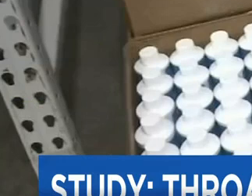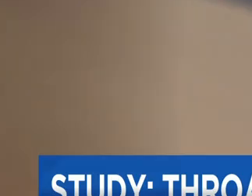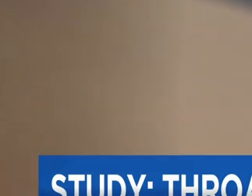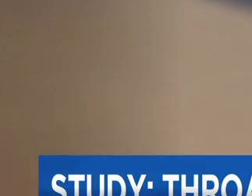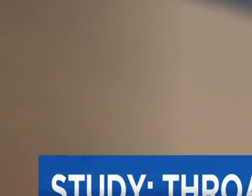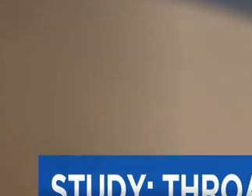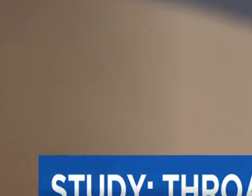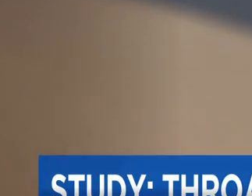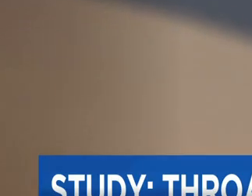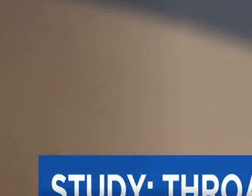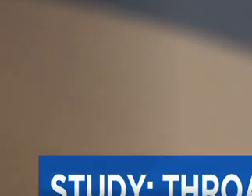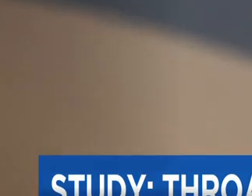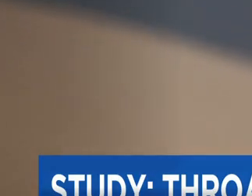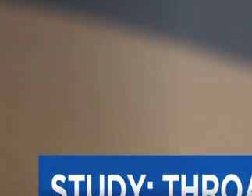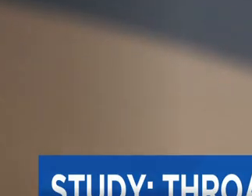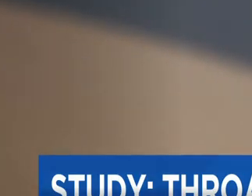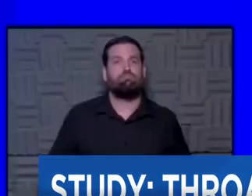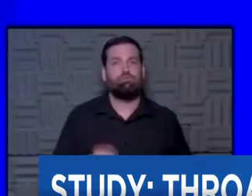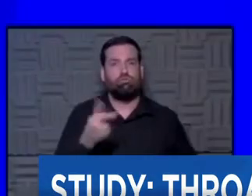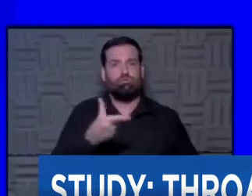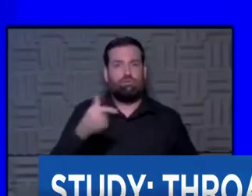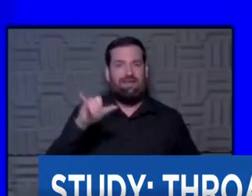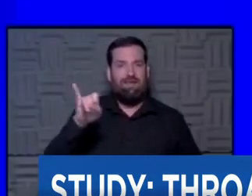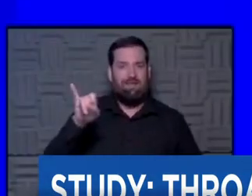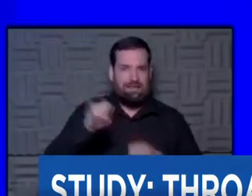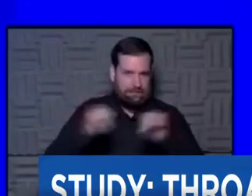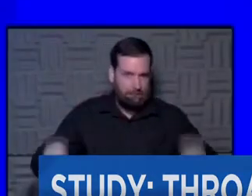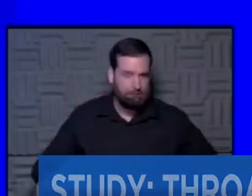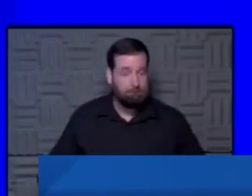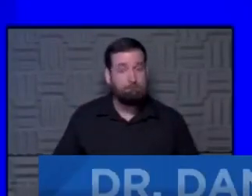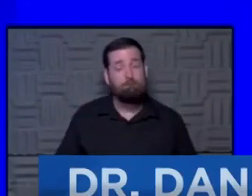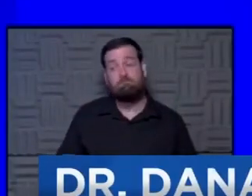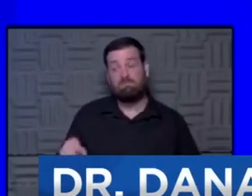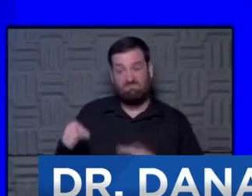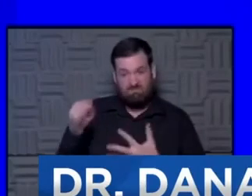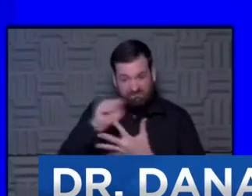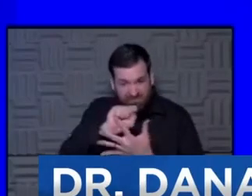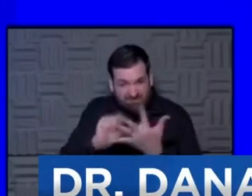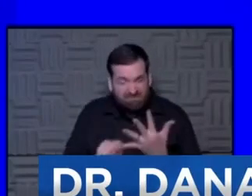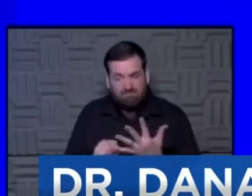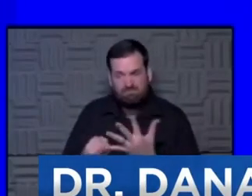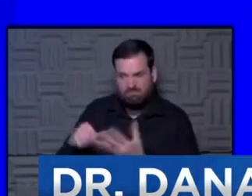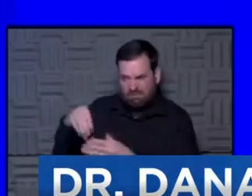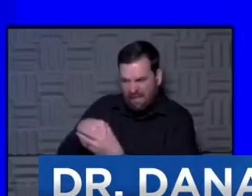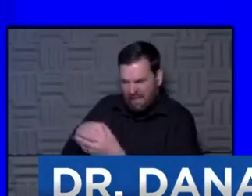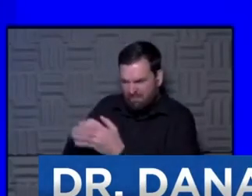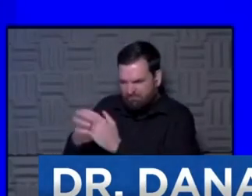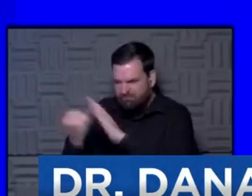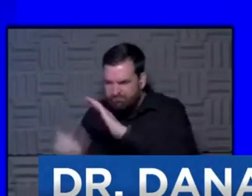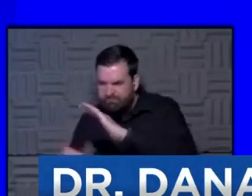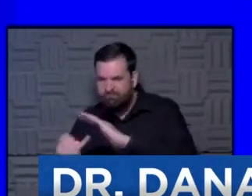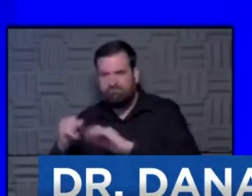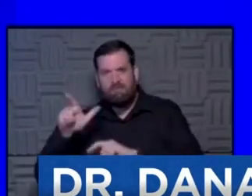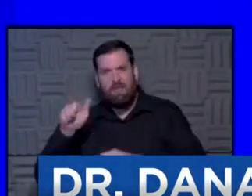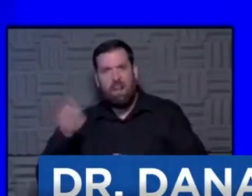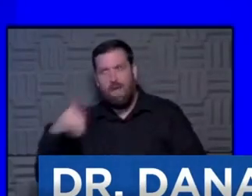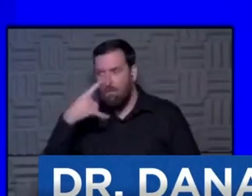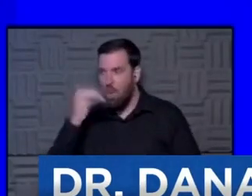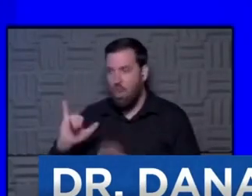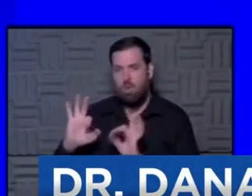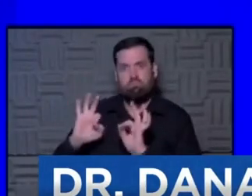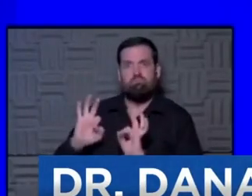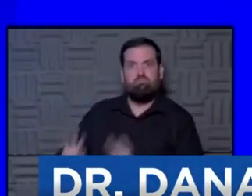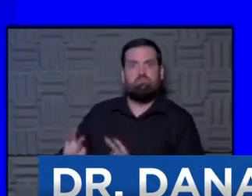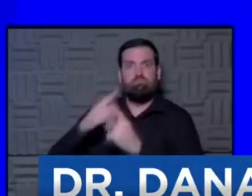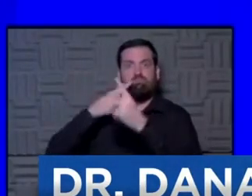put into a product like this. All of these products, they may look in the lab to really inactivate or kill infectious